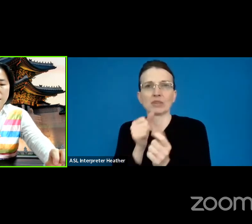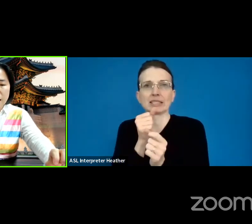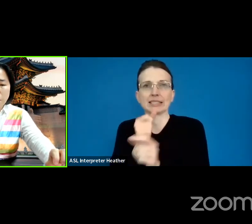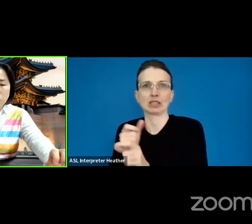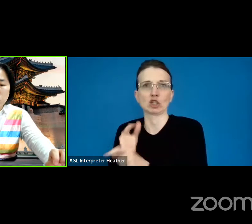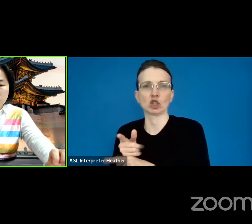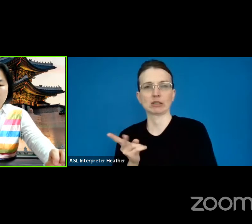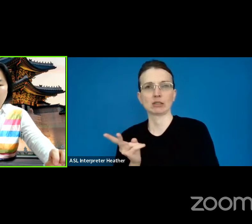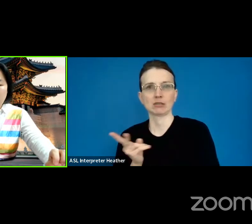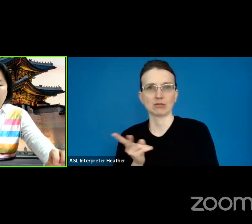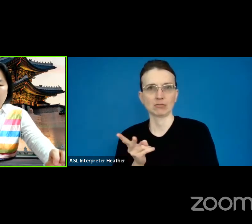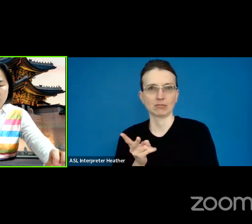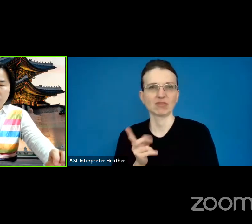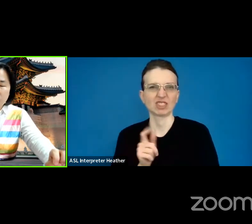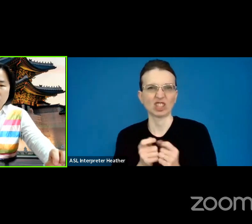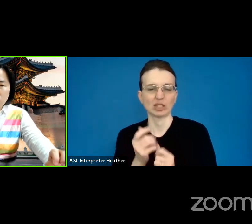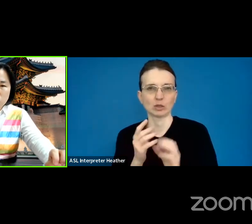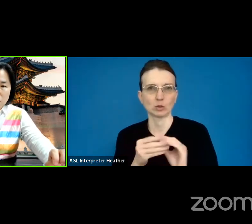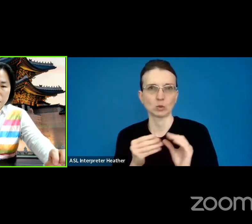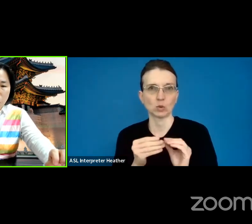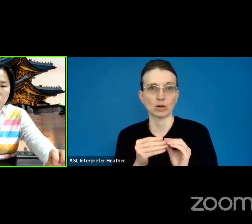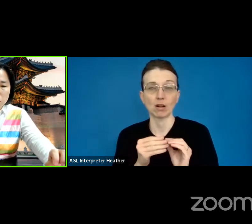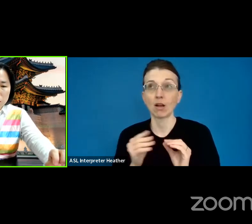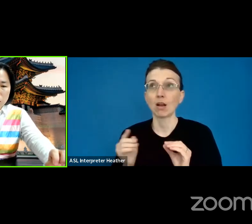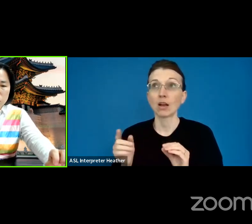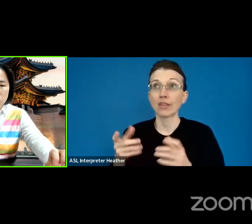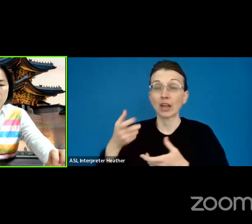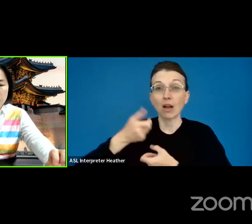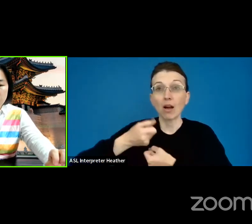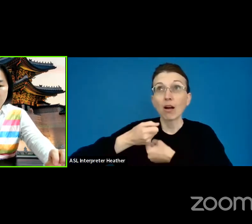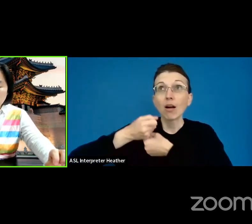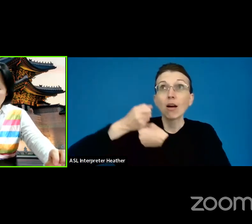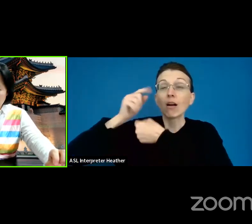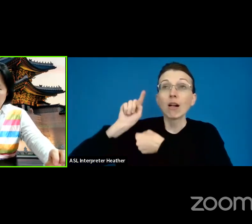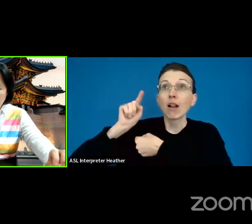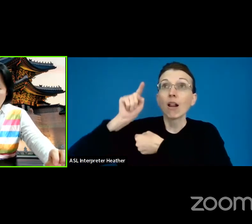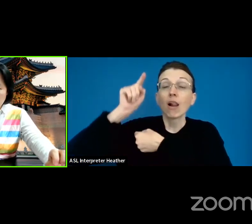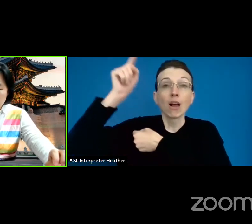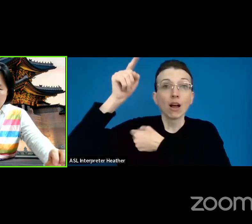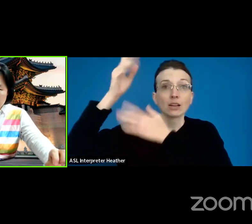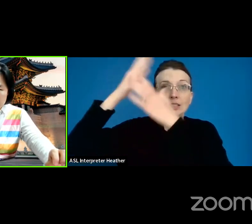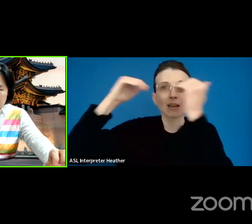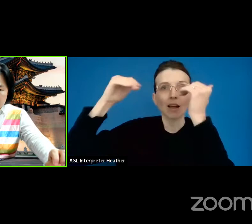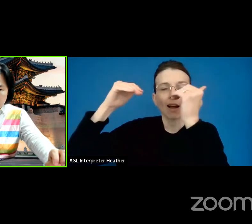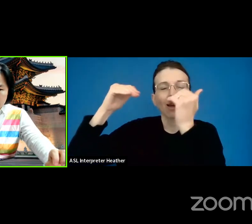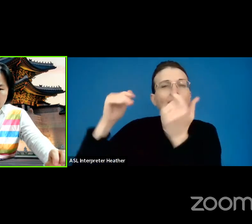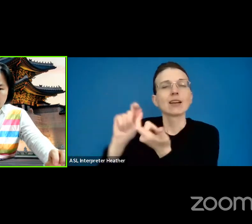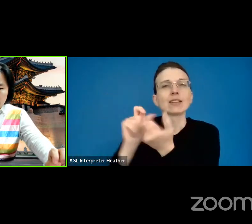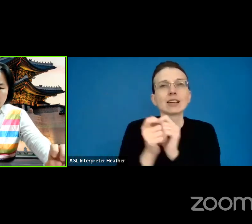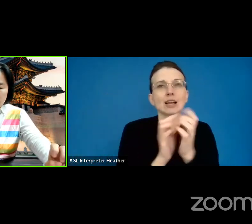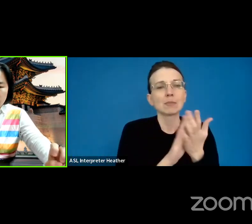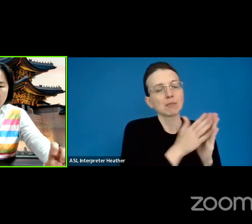Their escape to the sky is transformed to immigration across the sea.